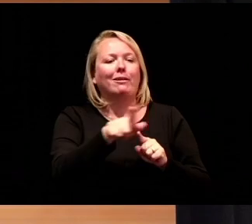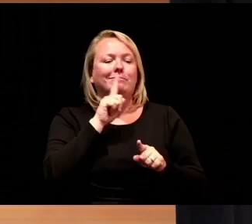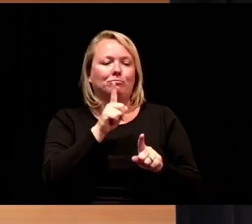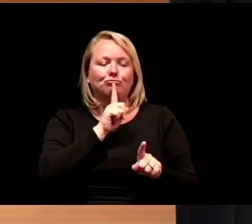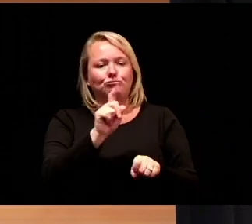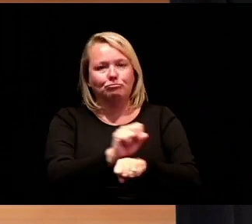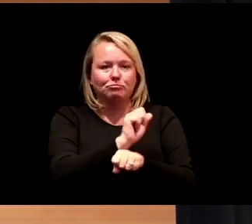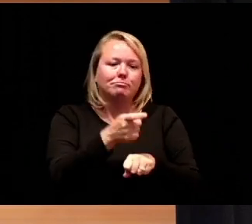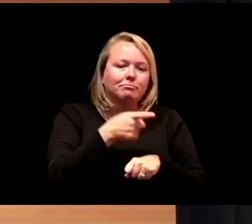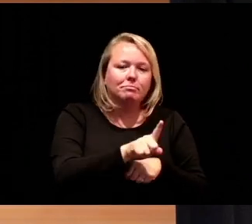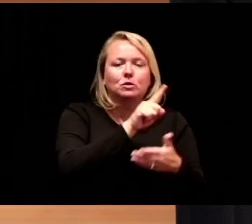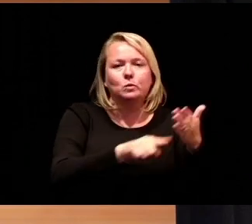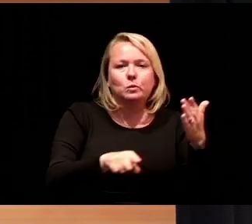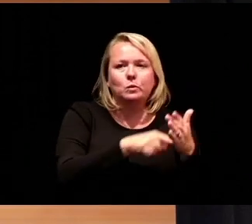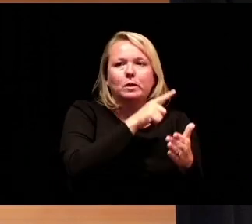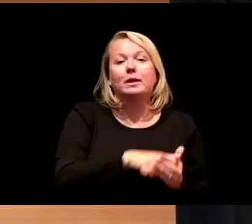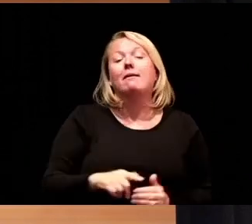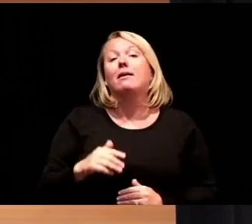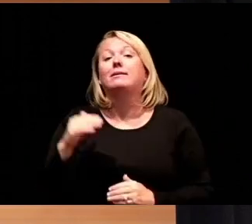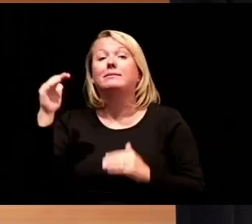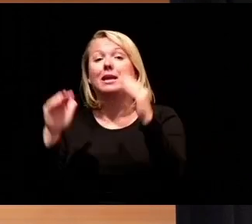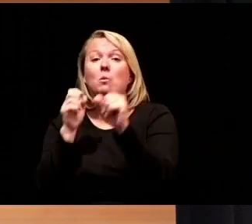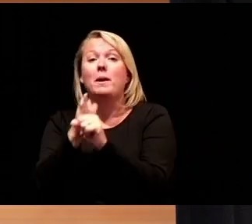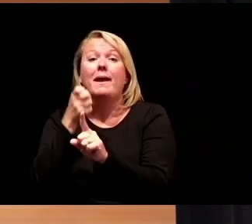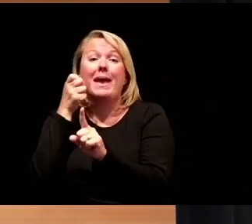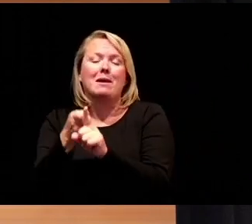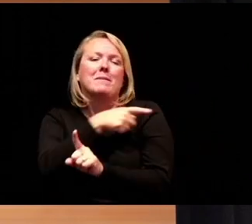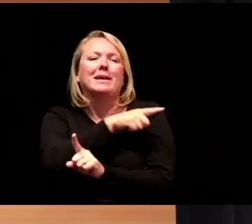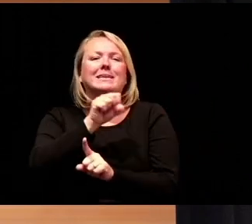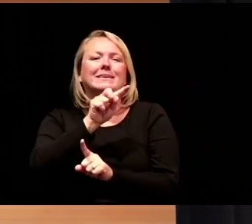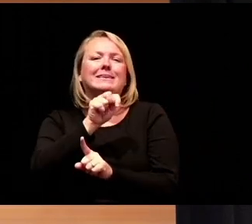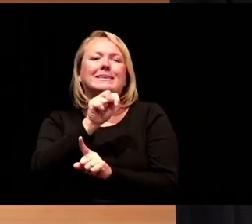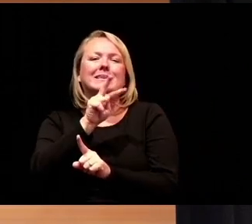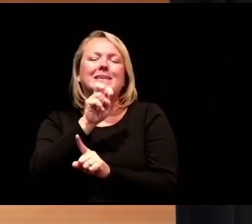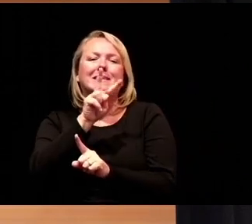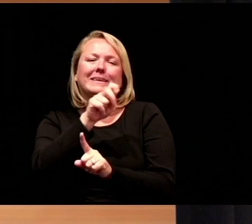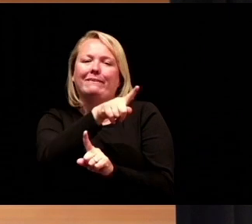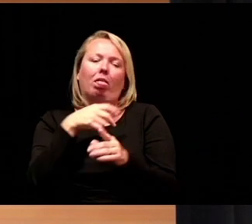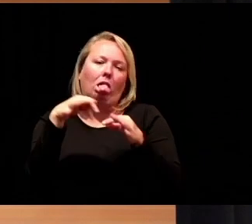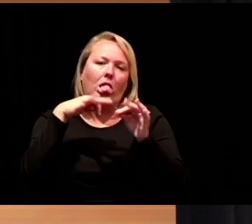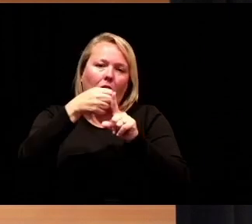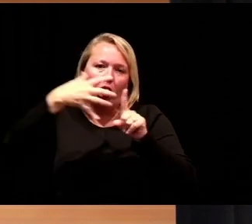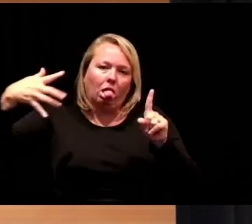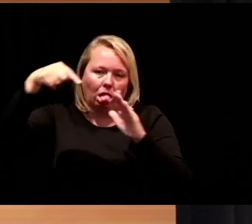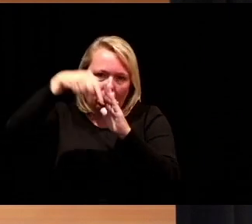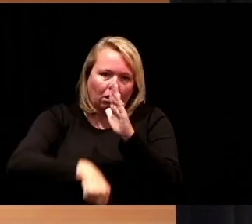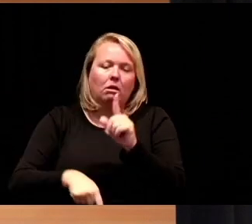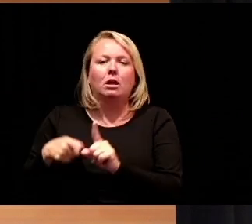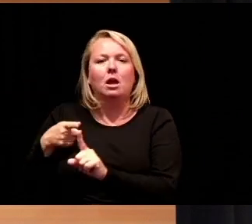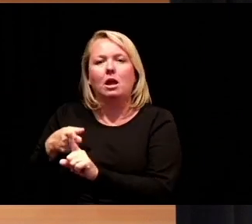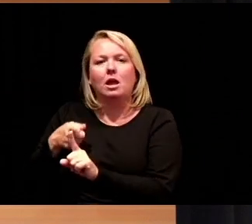there's a recognition that this is a major issue now, and some small steps are being taken to address that.